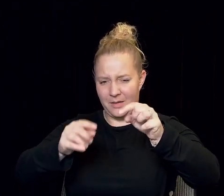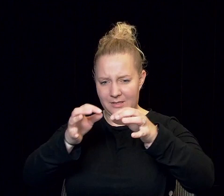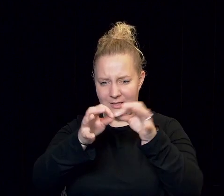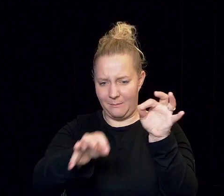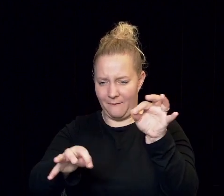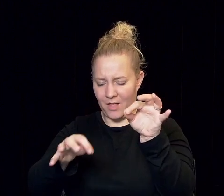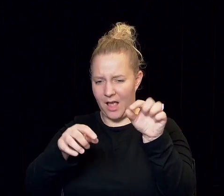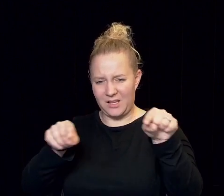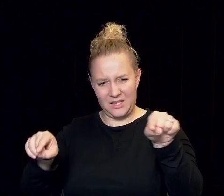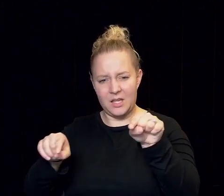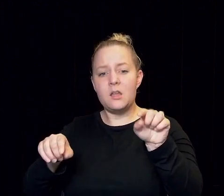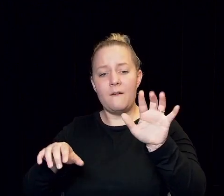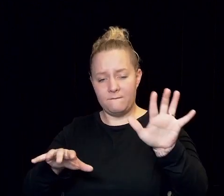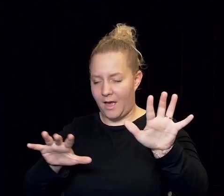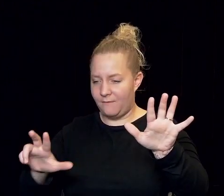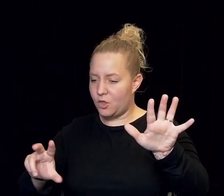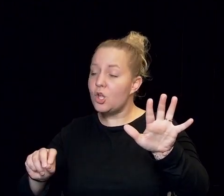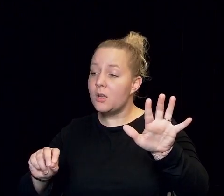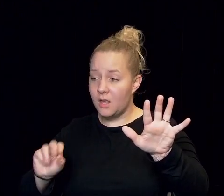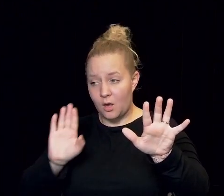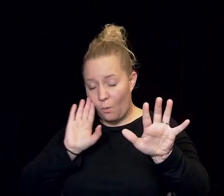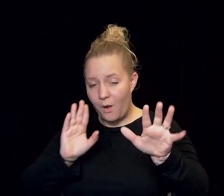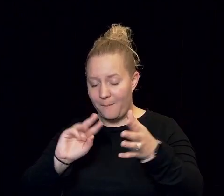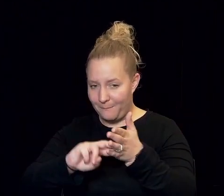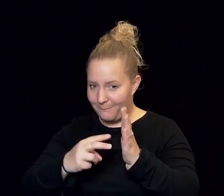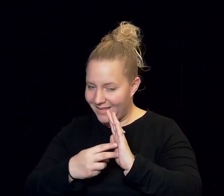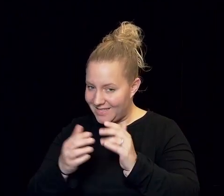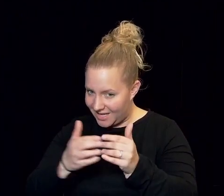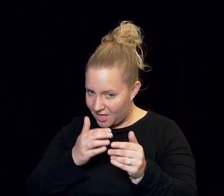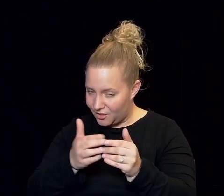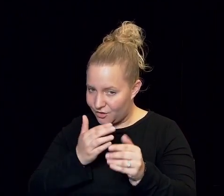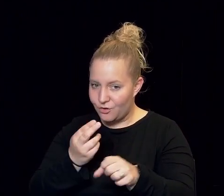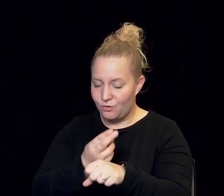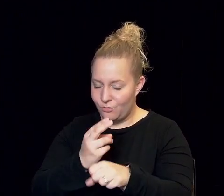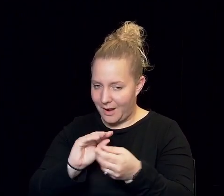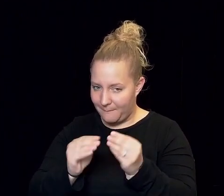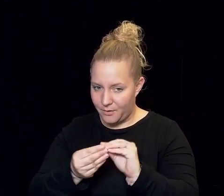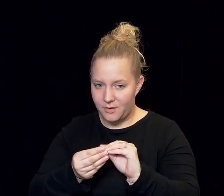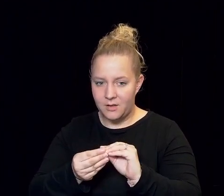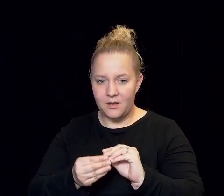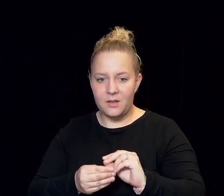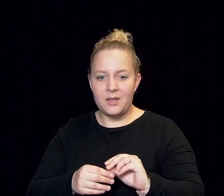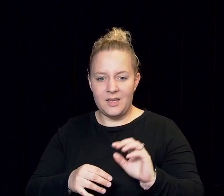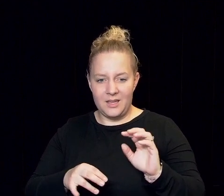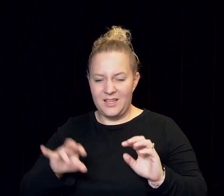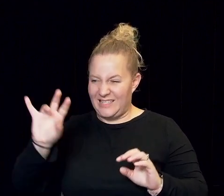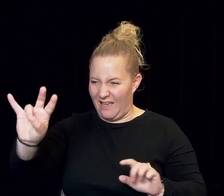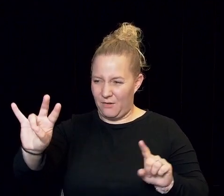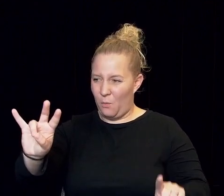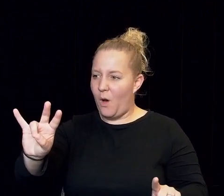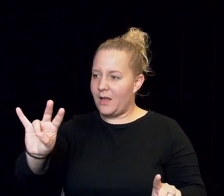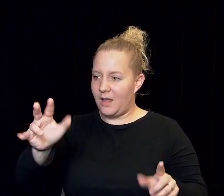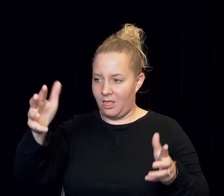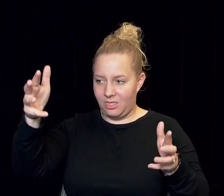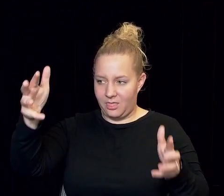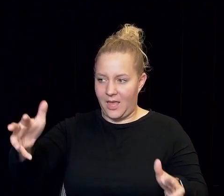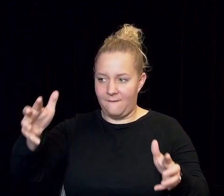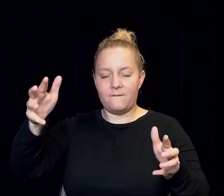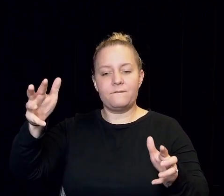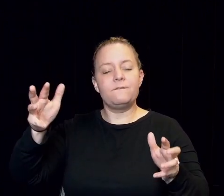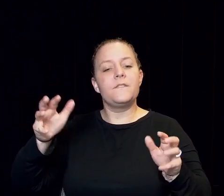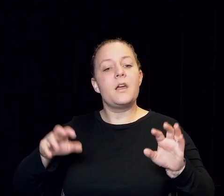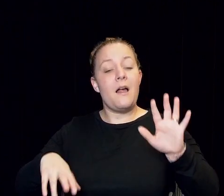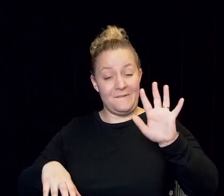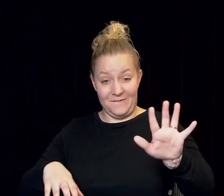simplify, but if I were you, I would, again, because smaller numbers. So 1 and 7, nothing can happen there. We just leave that. But 5, I know that